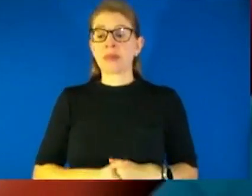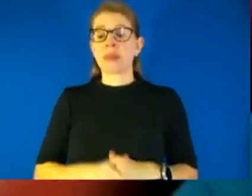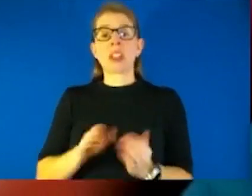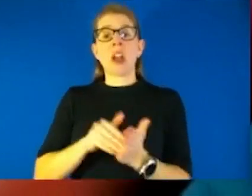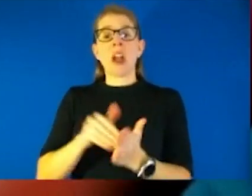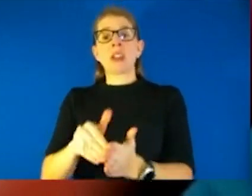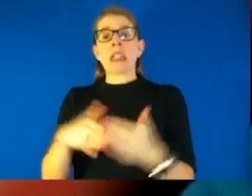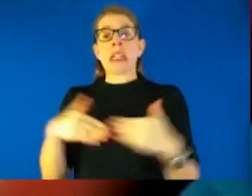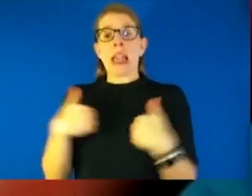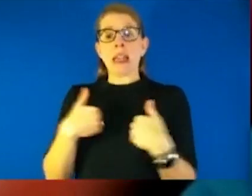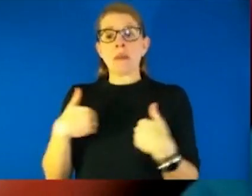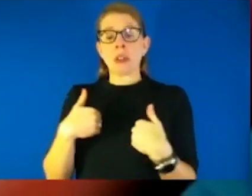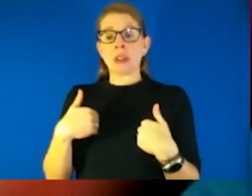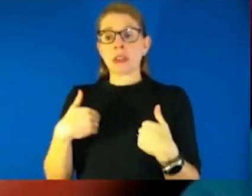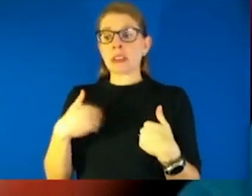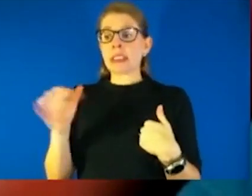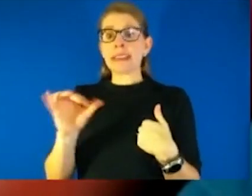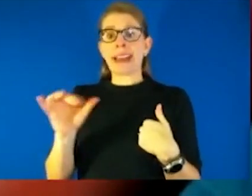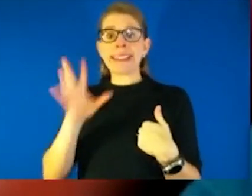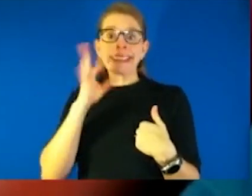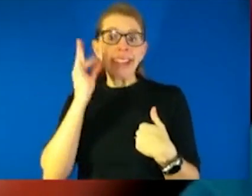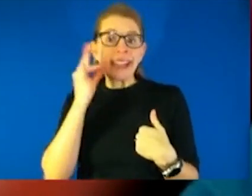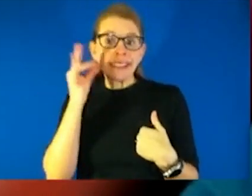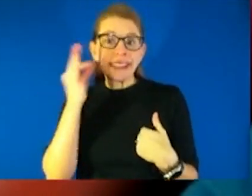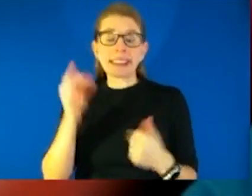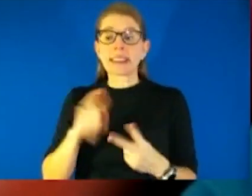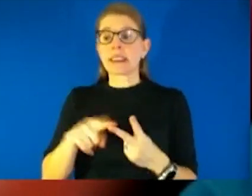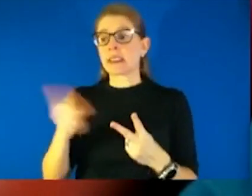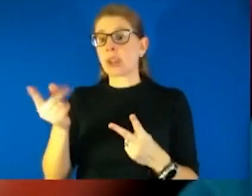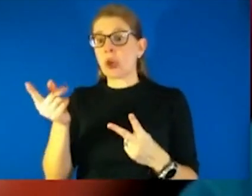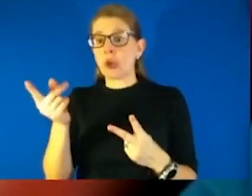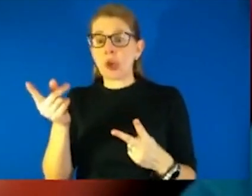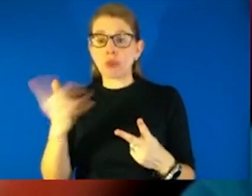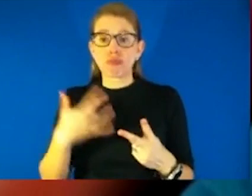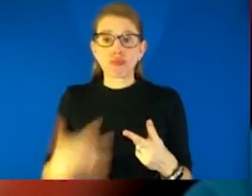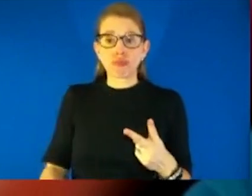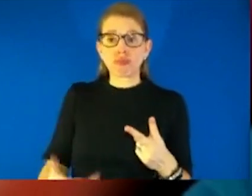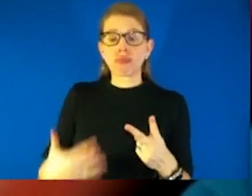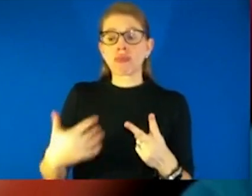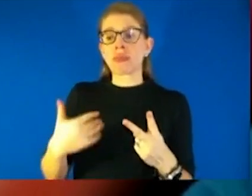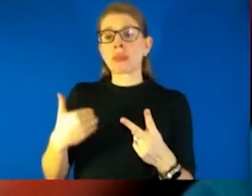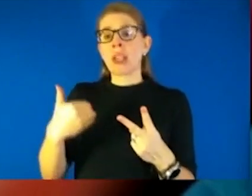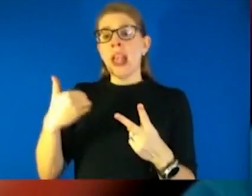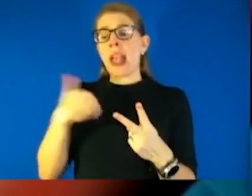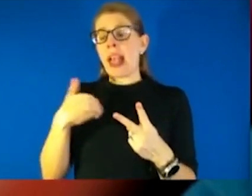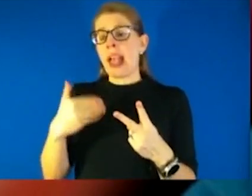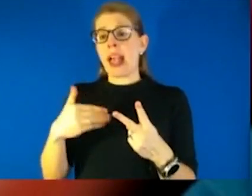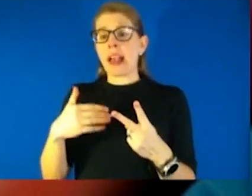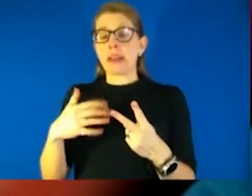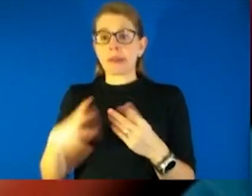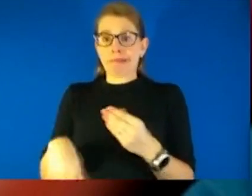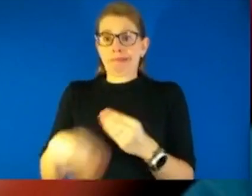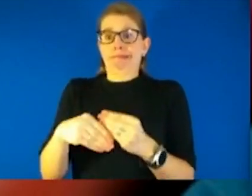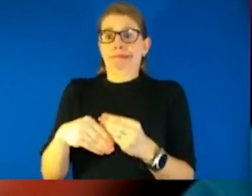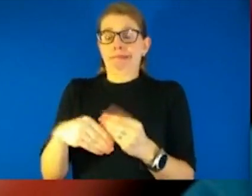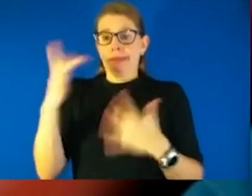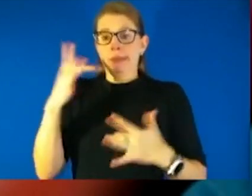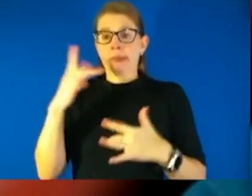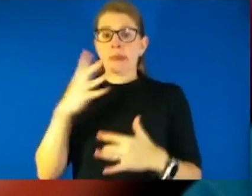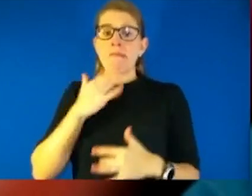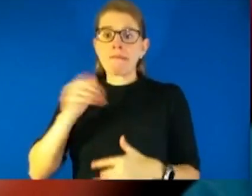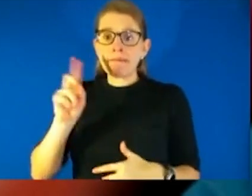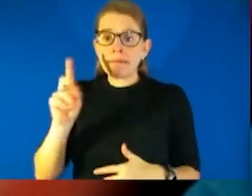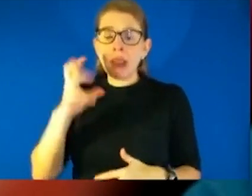these animals, like cats, mainly cats and dogs, have comorbidities like diabetes. We have a lot of